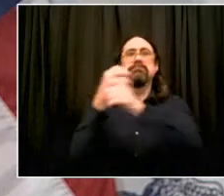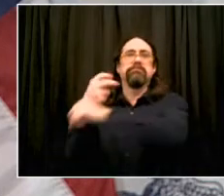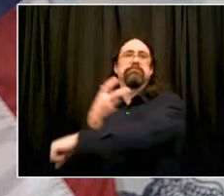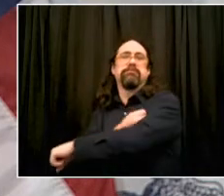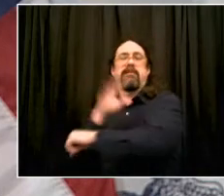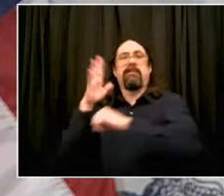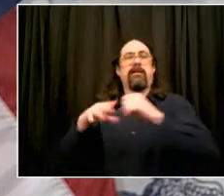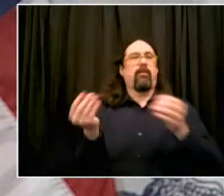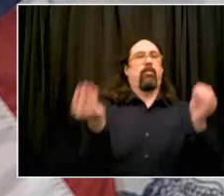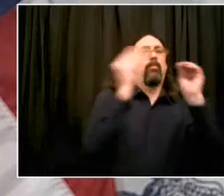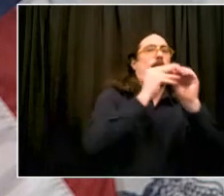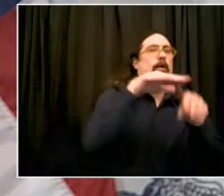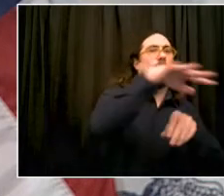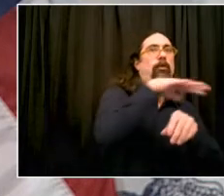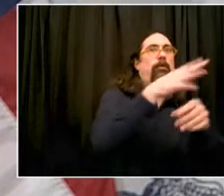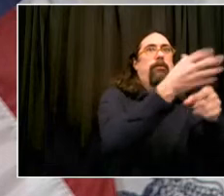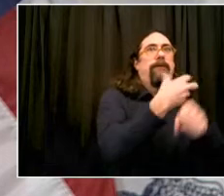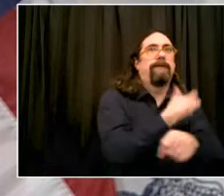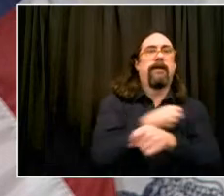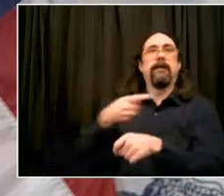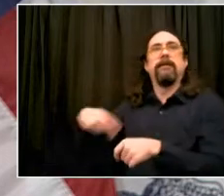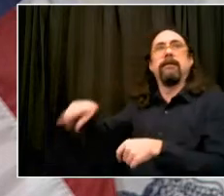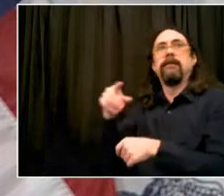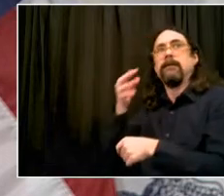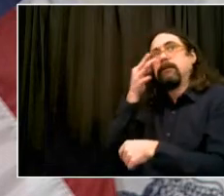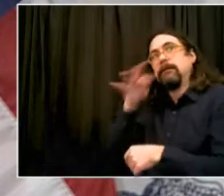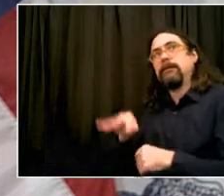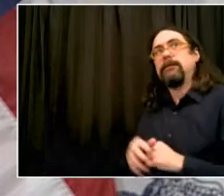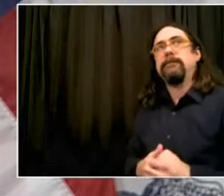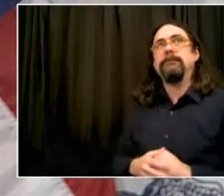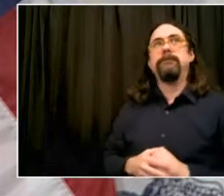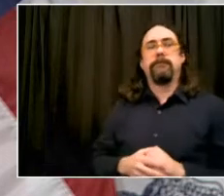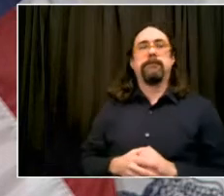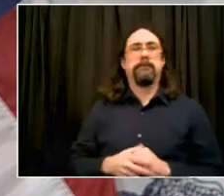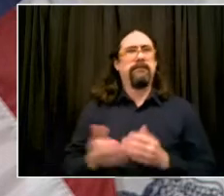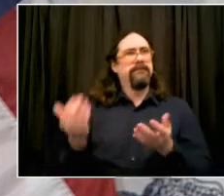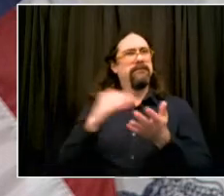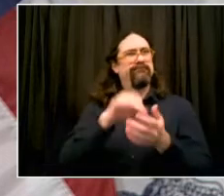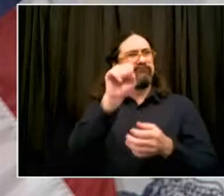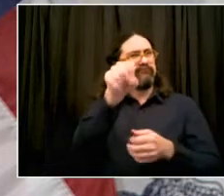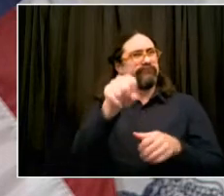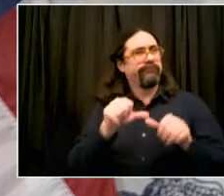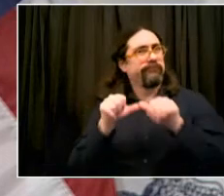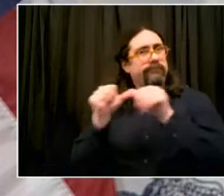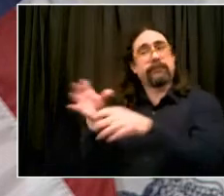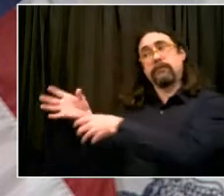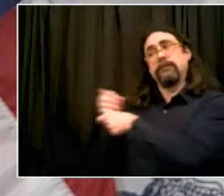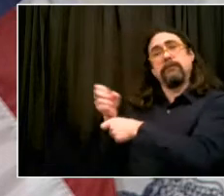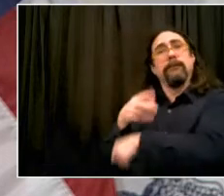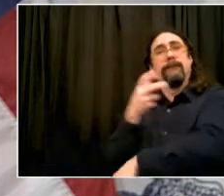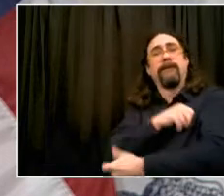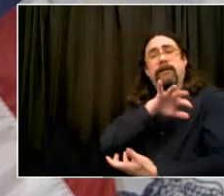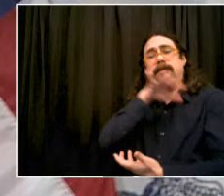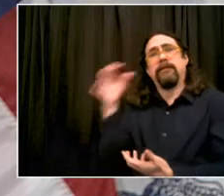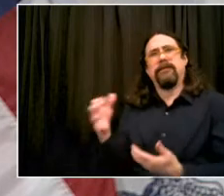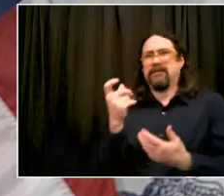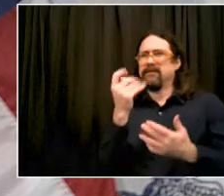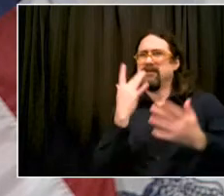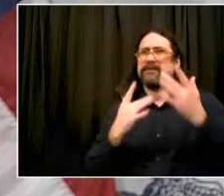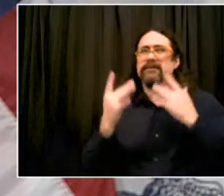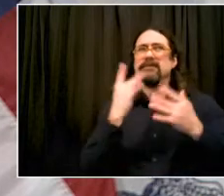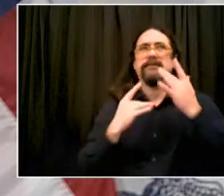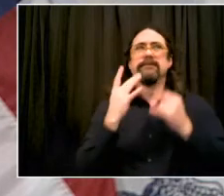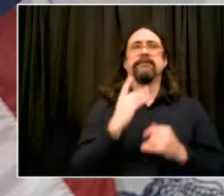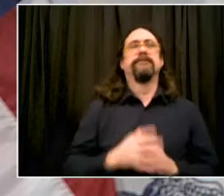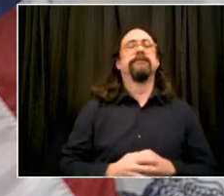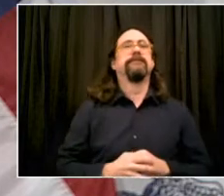Yorkers can count. We're being starved of supply. We could be doing three times as many vaccinations